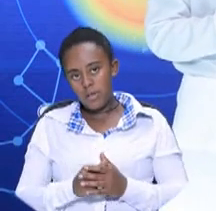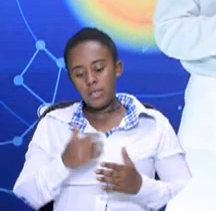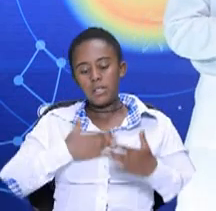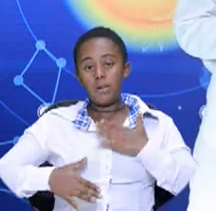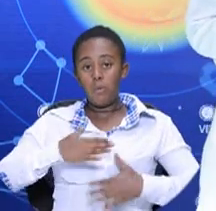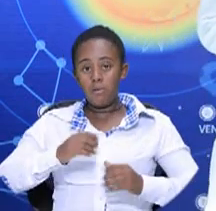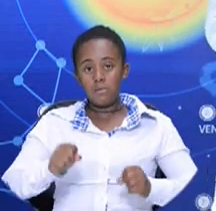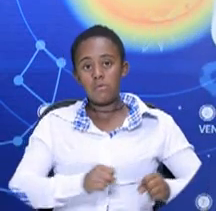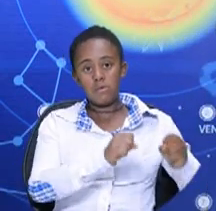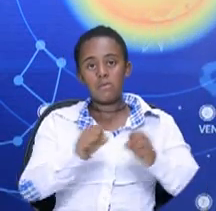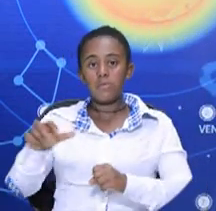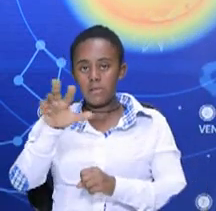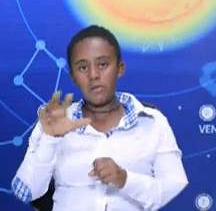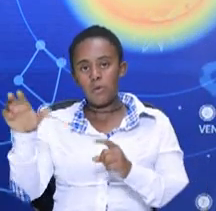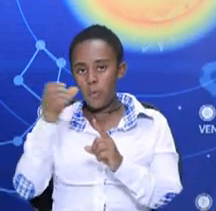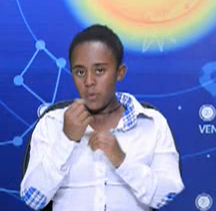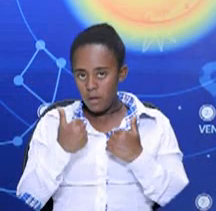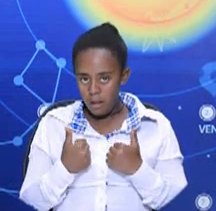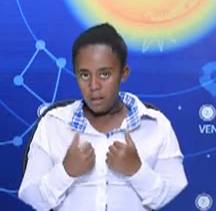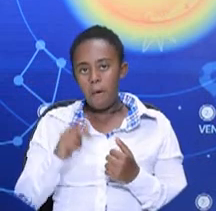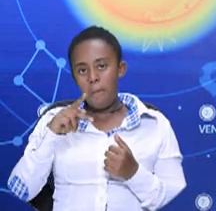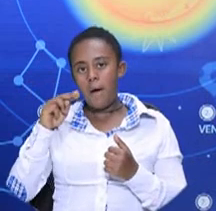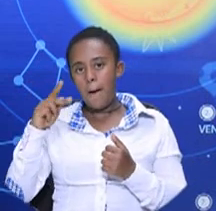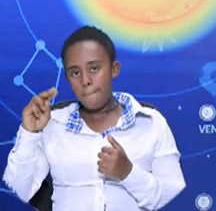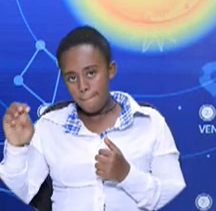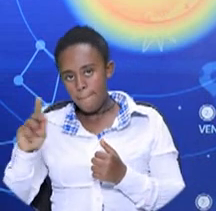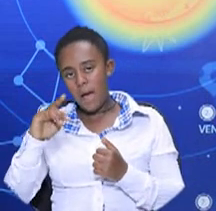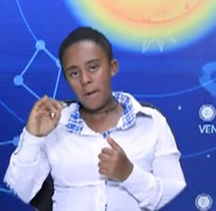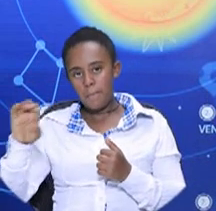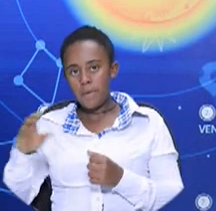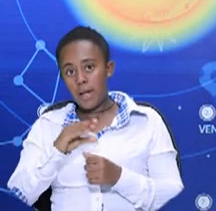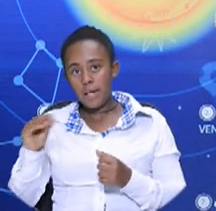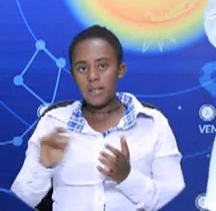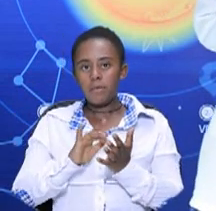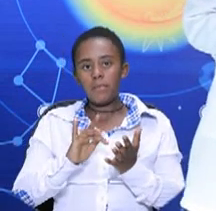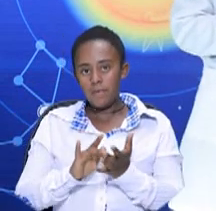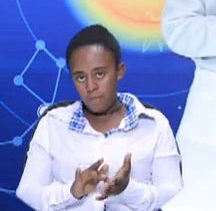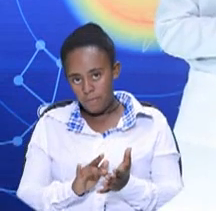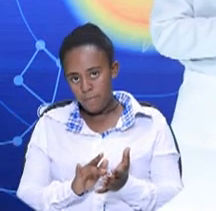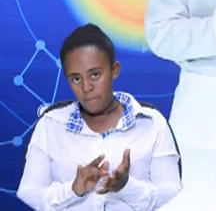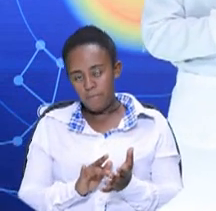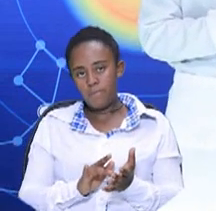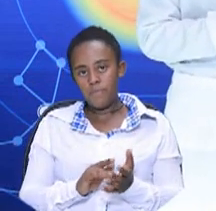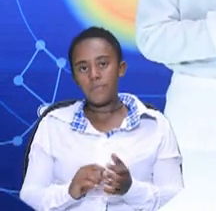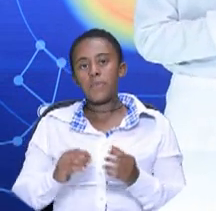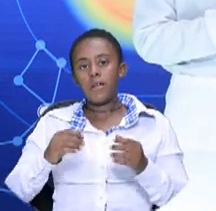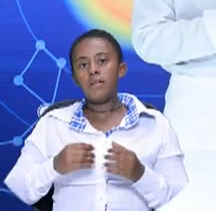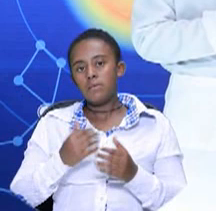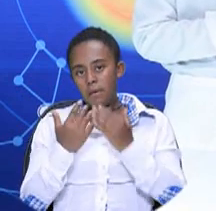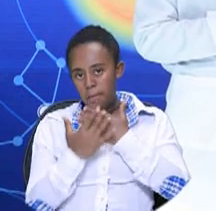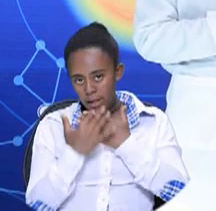circulatory system has 3 components: the pump, the pipe, and the medium: